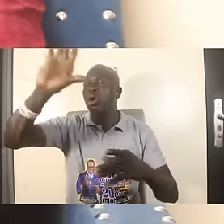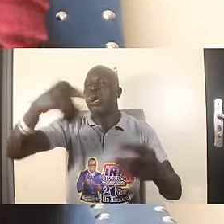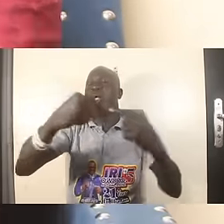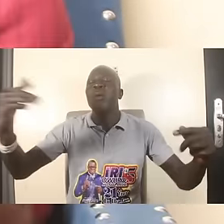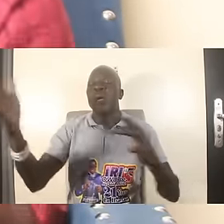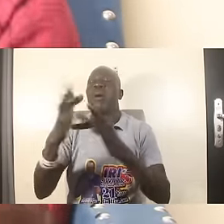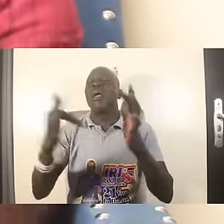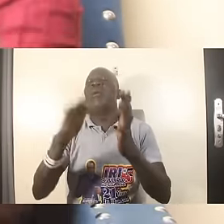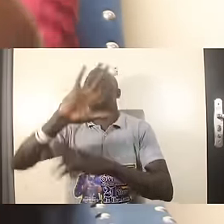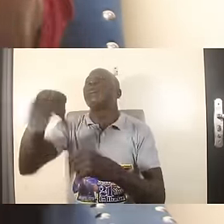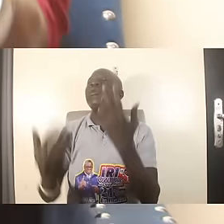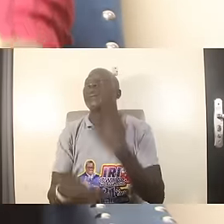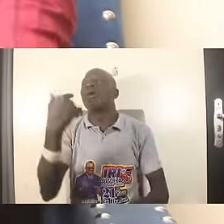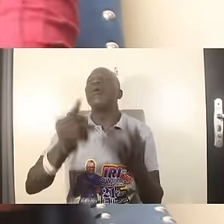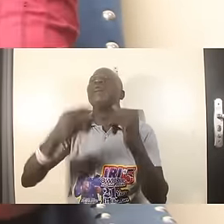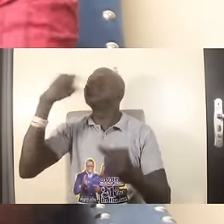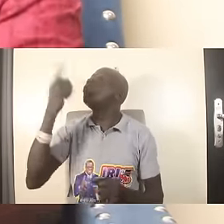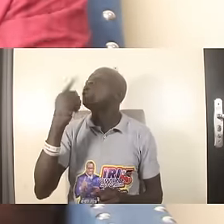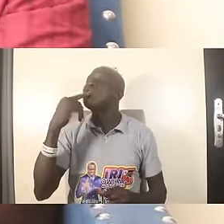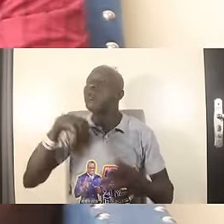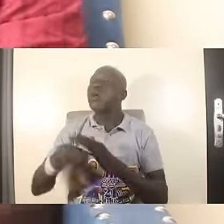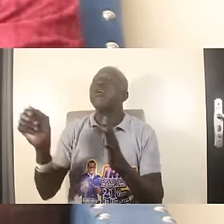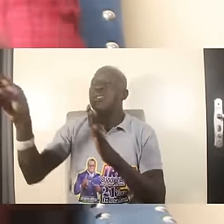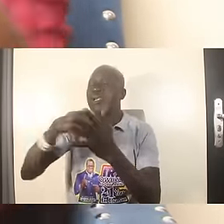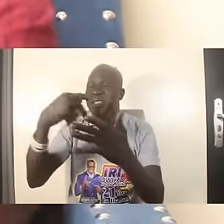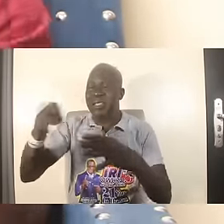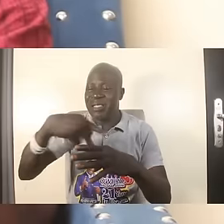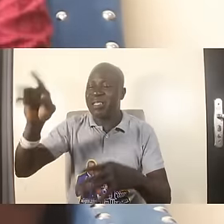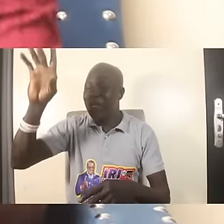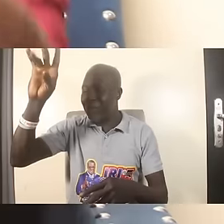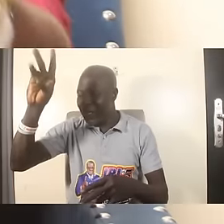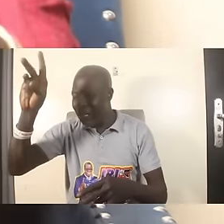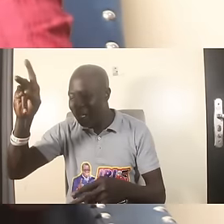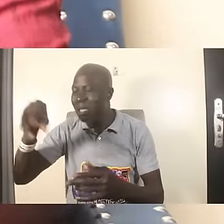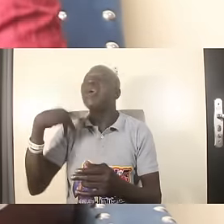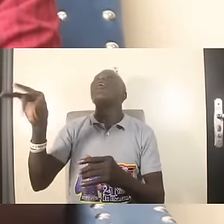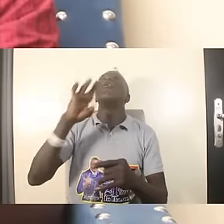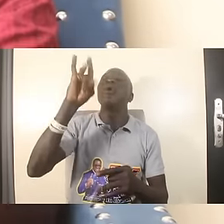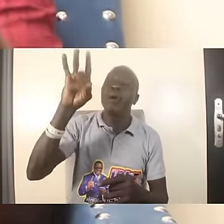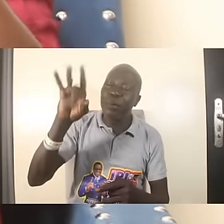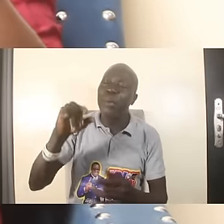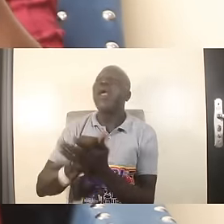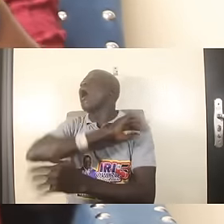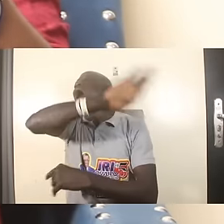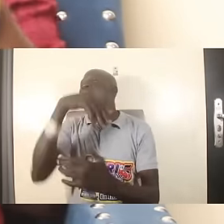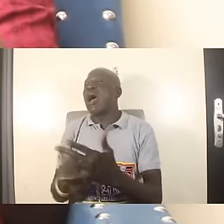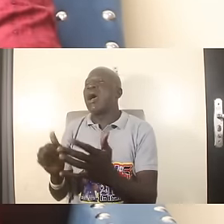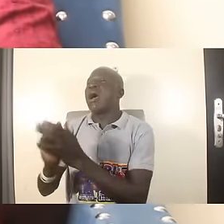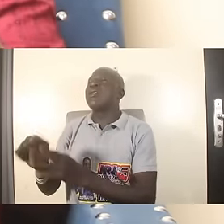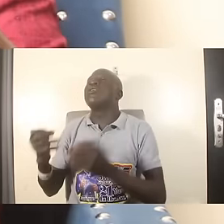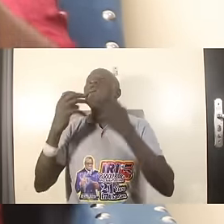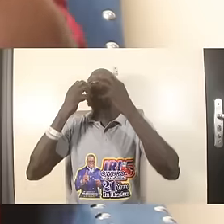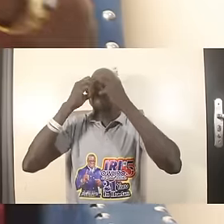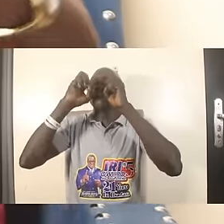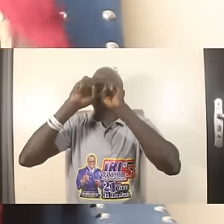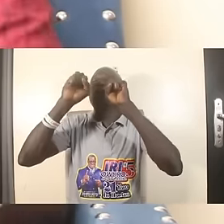bent. The Bible says. In a jade latin. Far come out of his mouth. Psalm 18. Psalm 18. In a jade latin. Far come out of his mouth. At the effing.